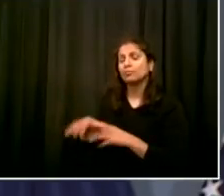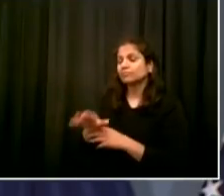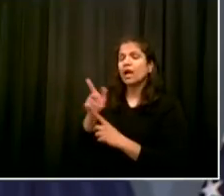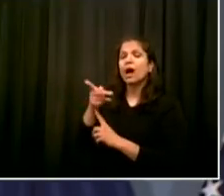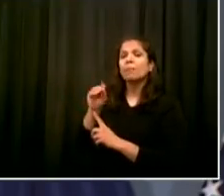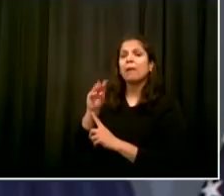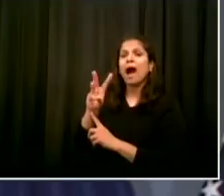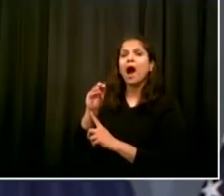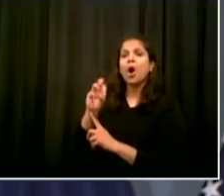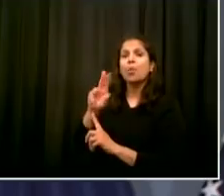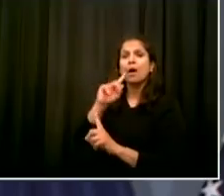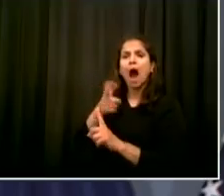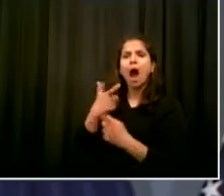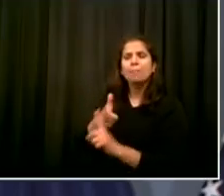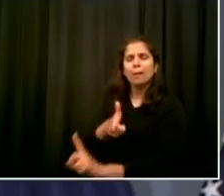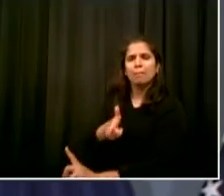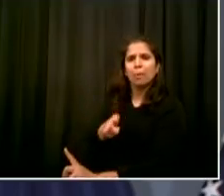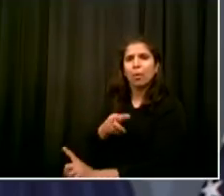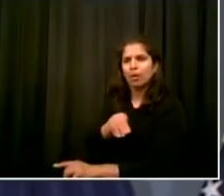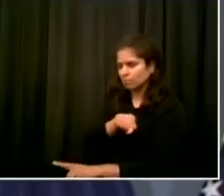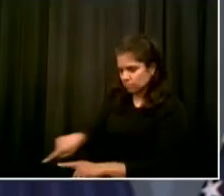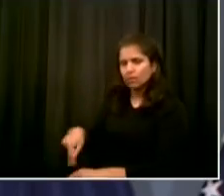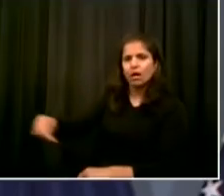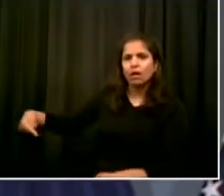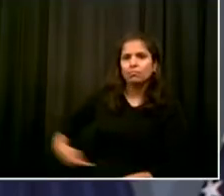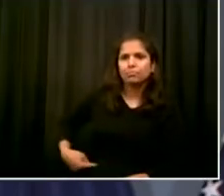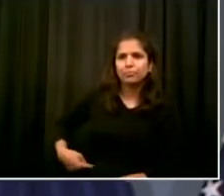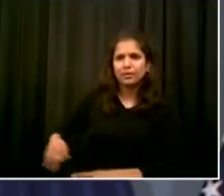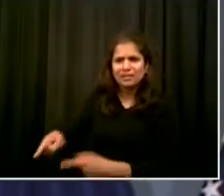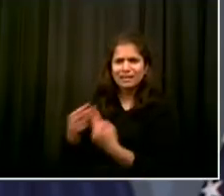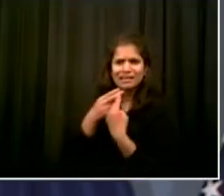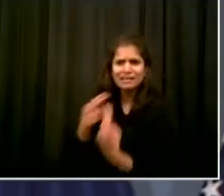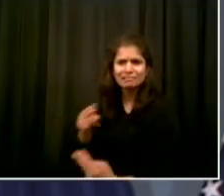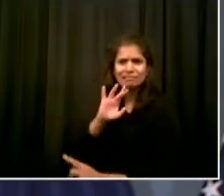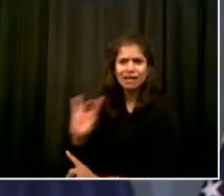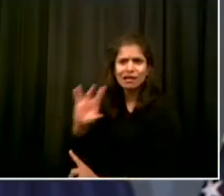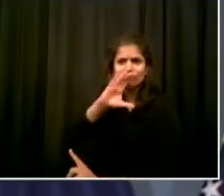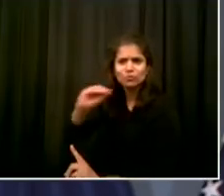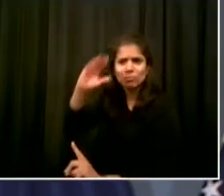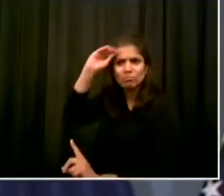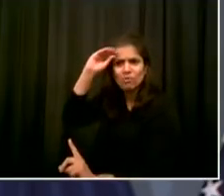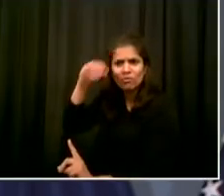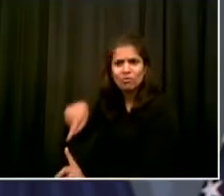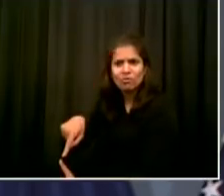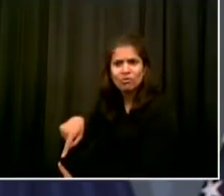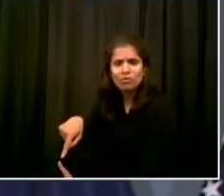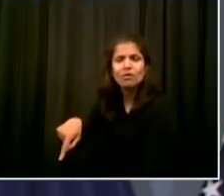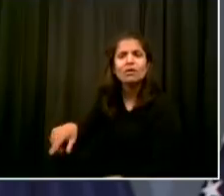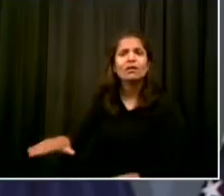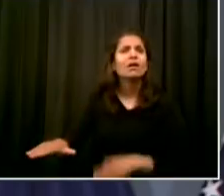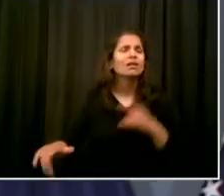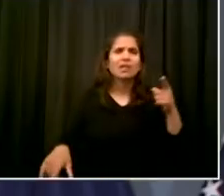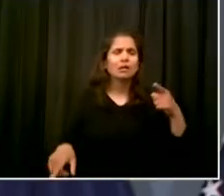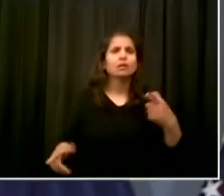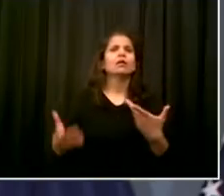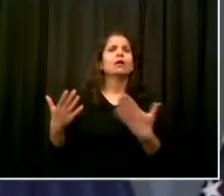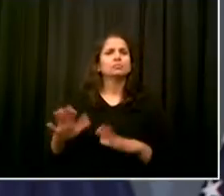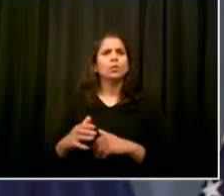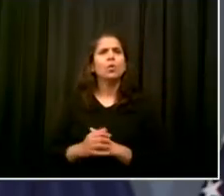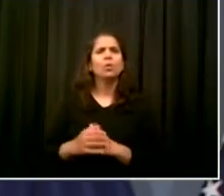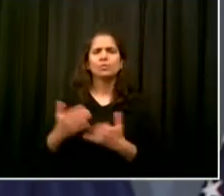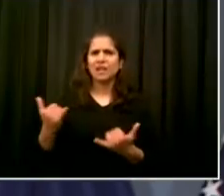moment, one man saw something that could be different. A.T. Mitchell believed something could be